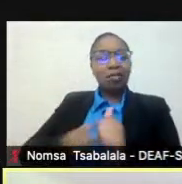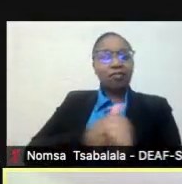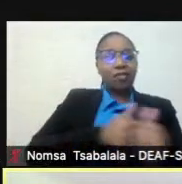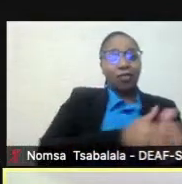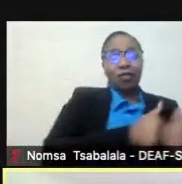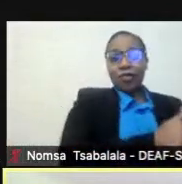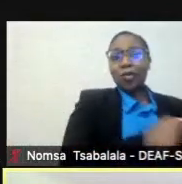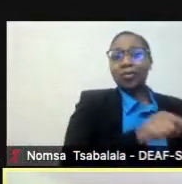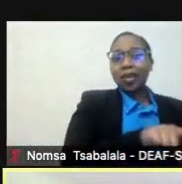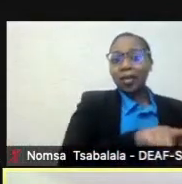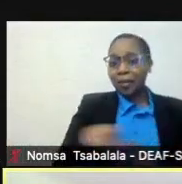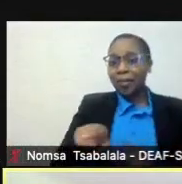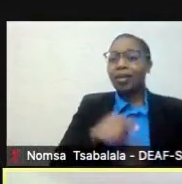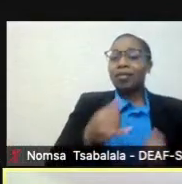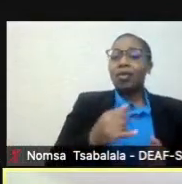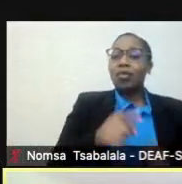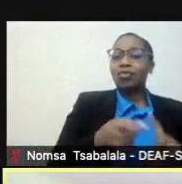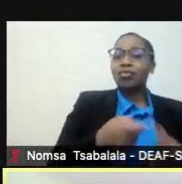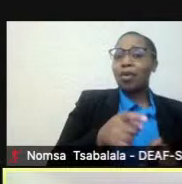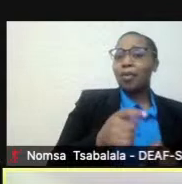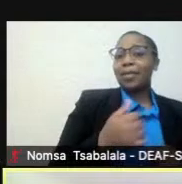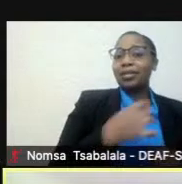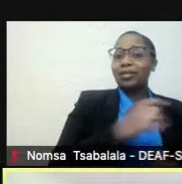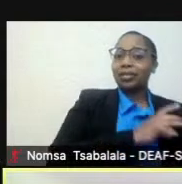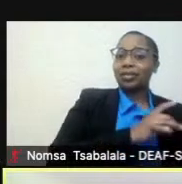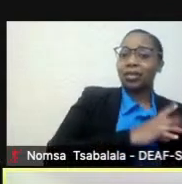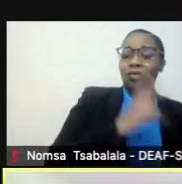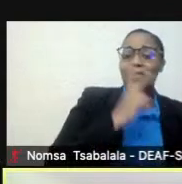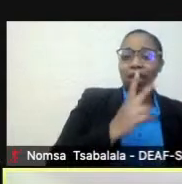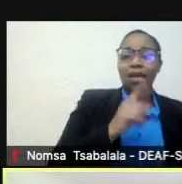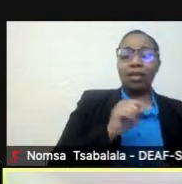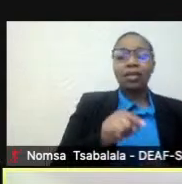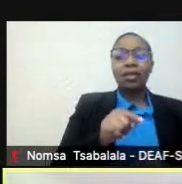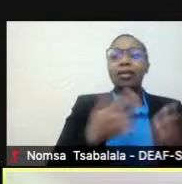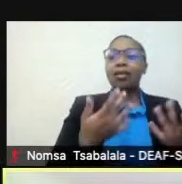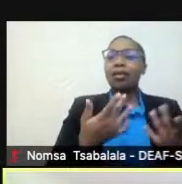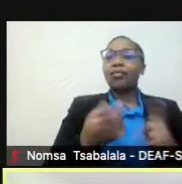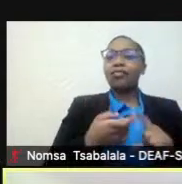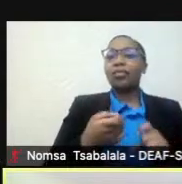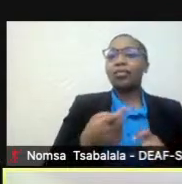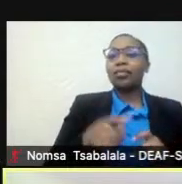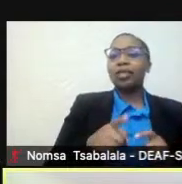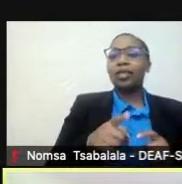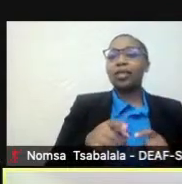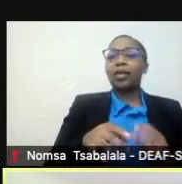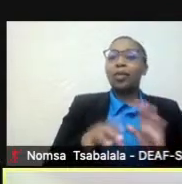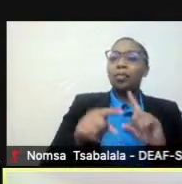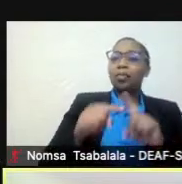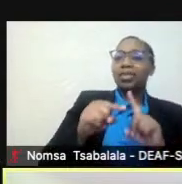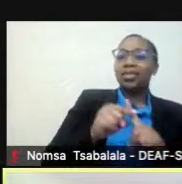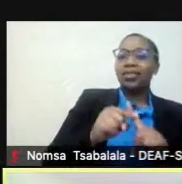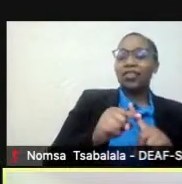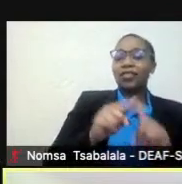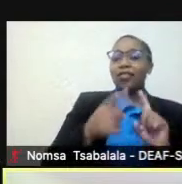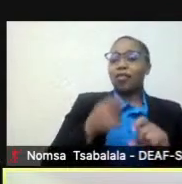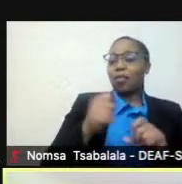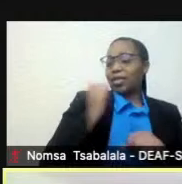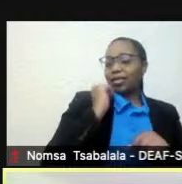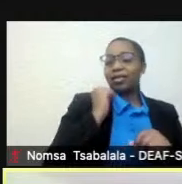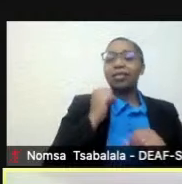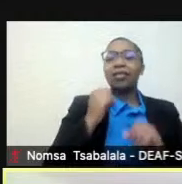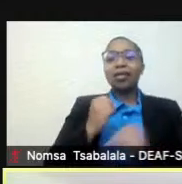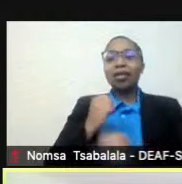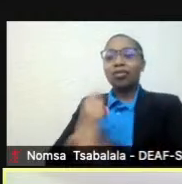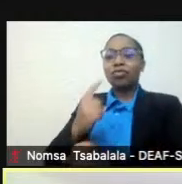really data from yesterday, where you can see this positivity rate in Gauteng has now climbed up to 34%. 28%